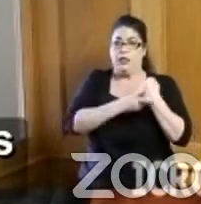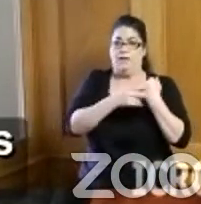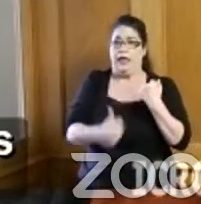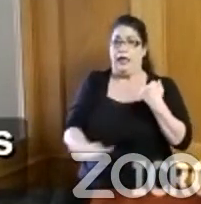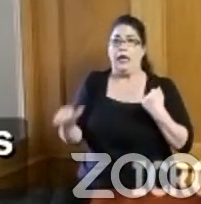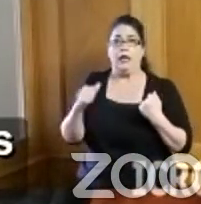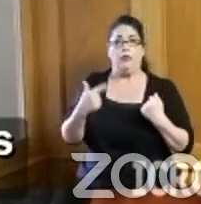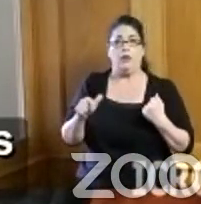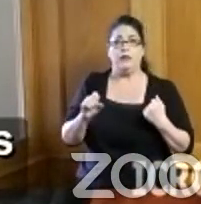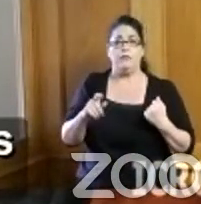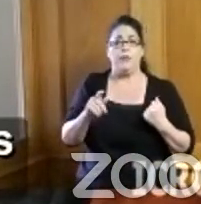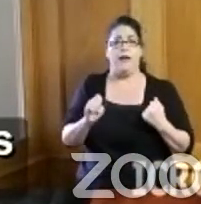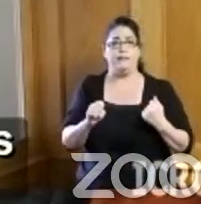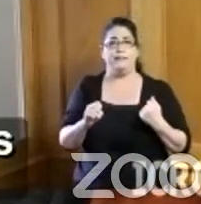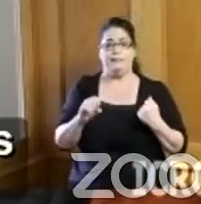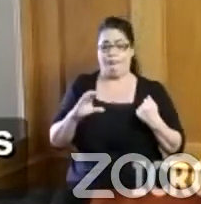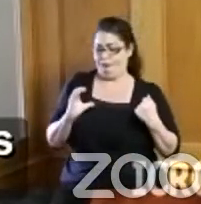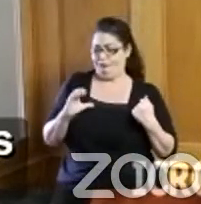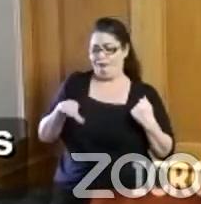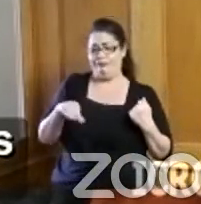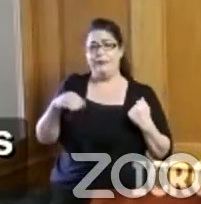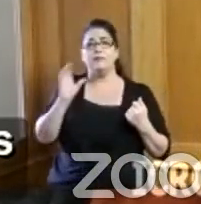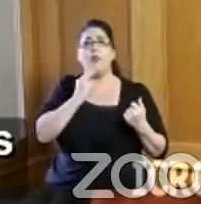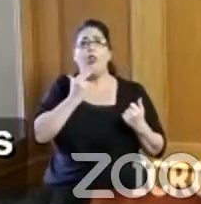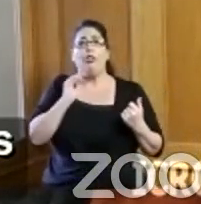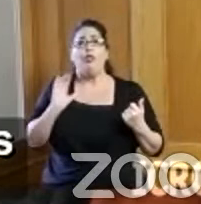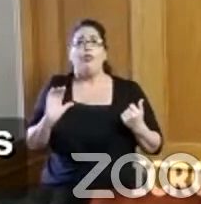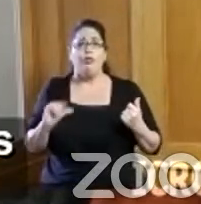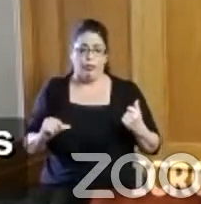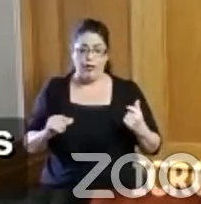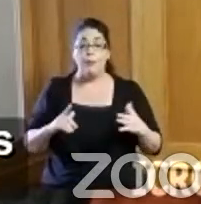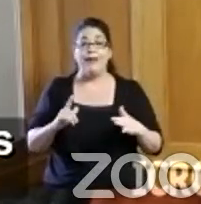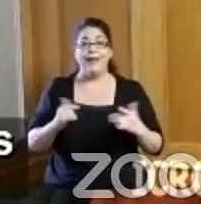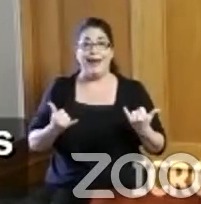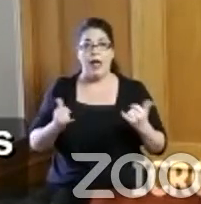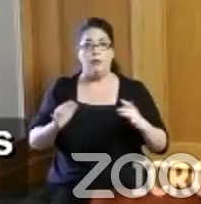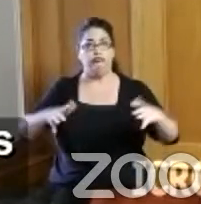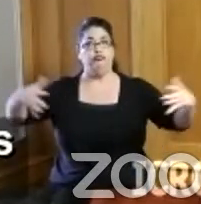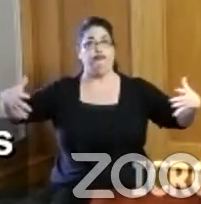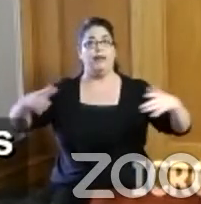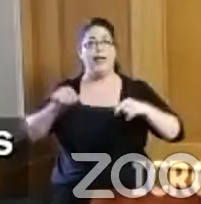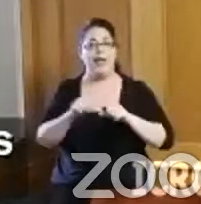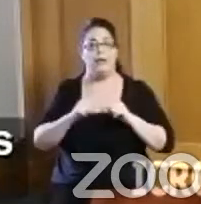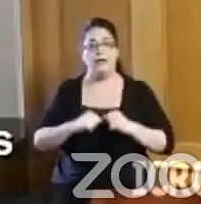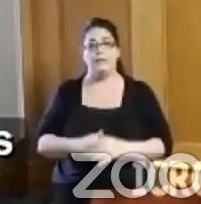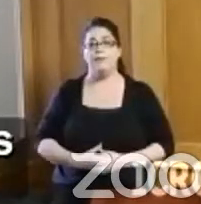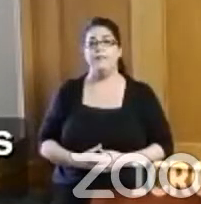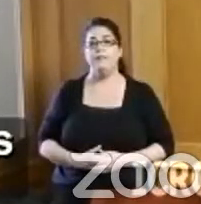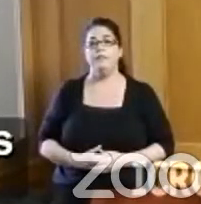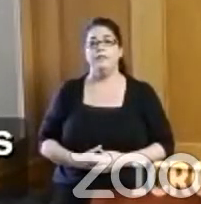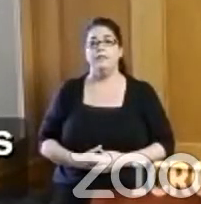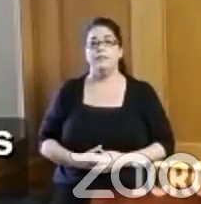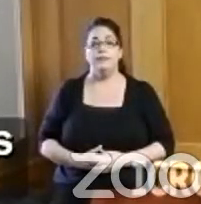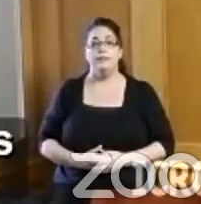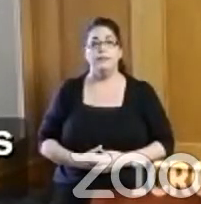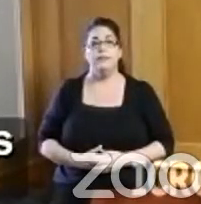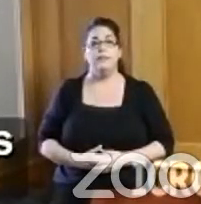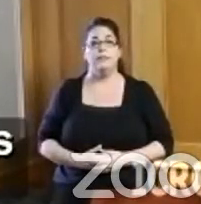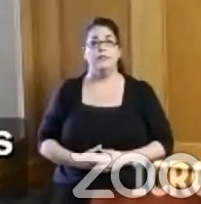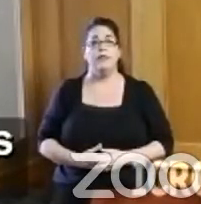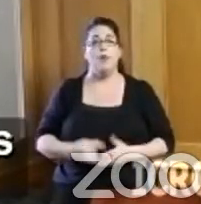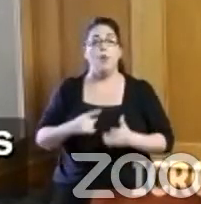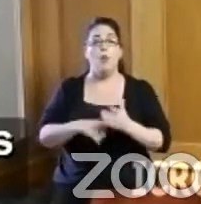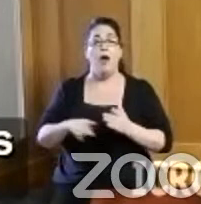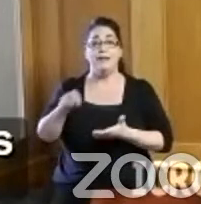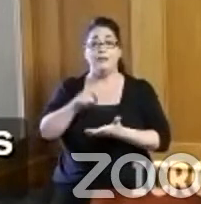And so I just, that's my impression from what I've heard. And then the other piece that you just mentioned was, because what has been written